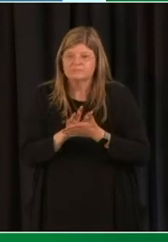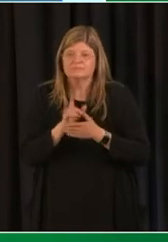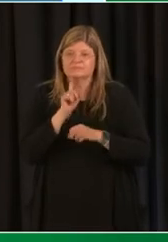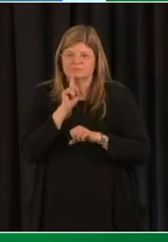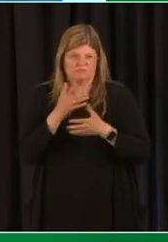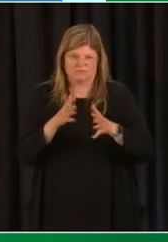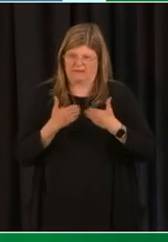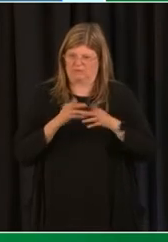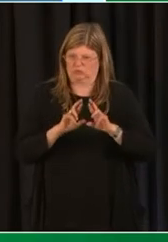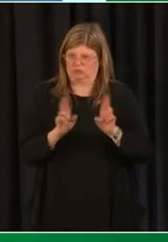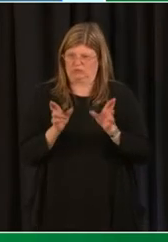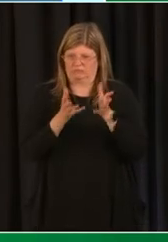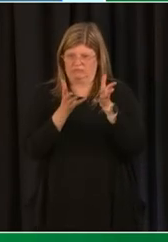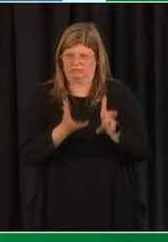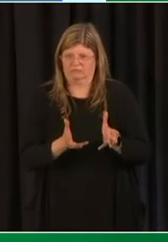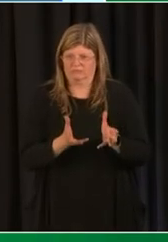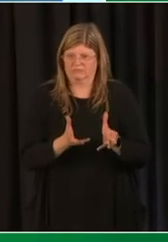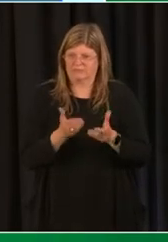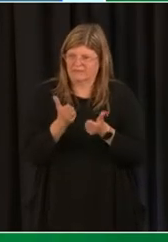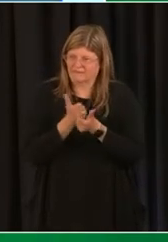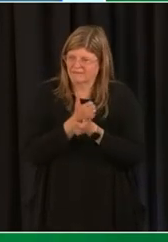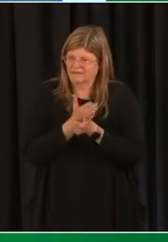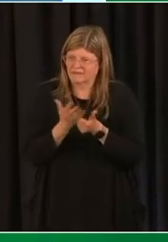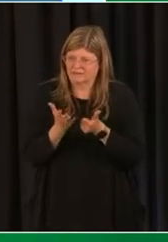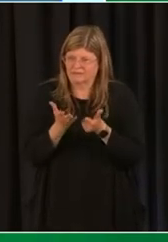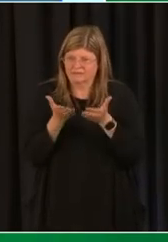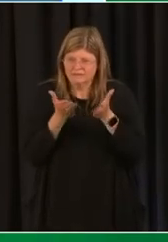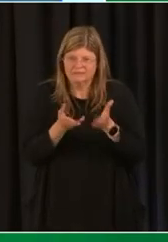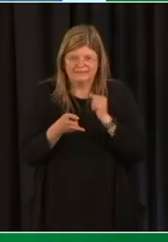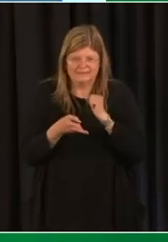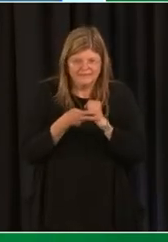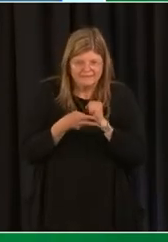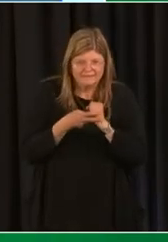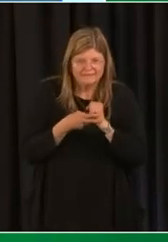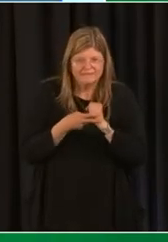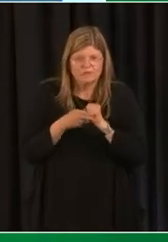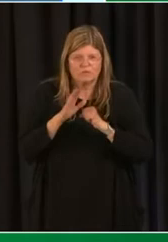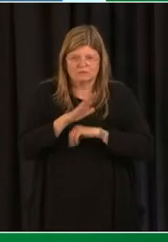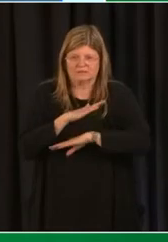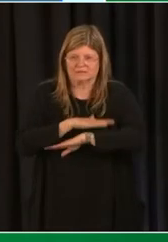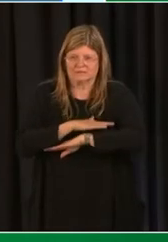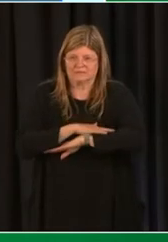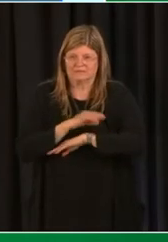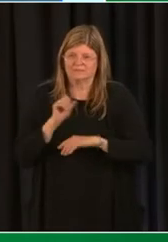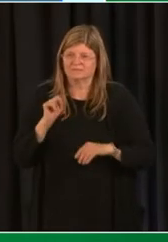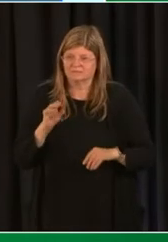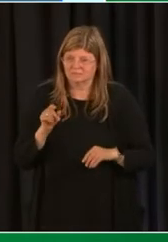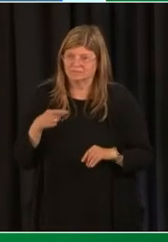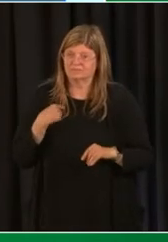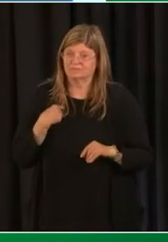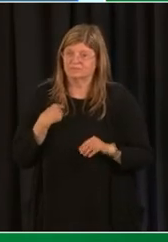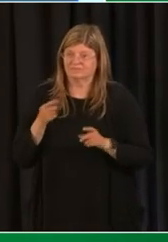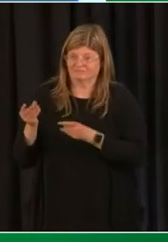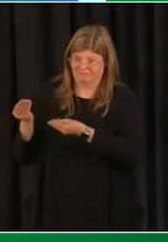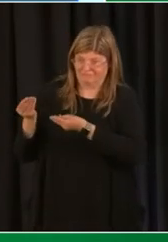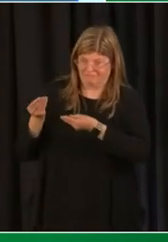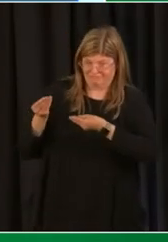already had. So I had everything kind of already saved on my desktop. And so when I was